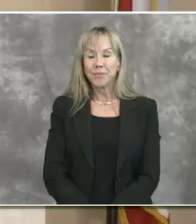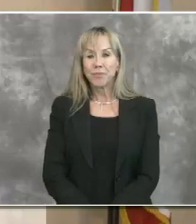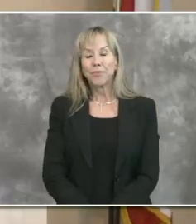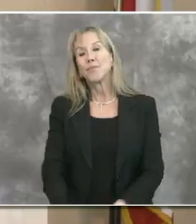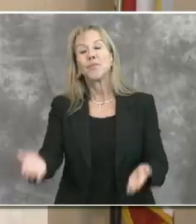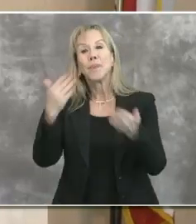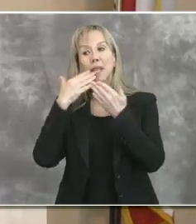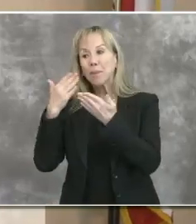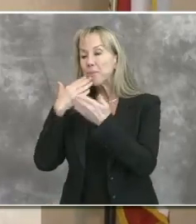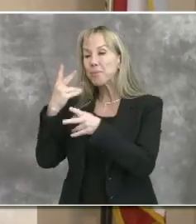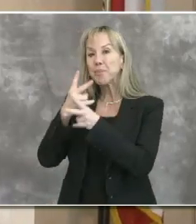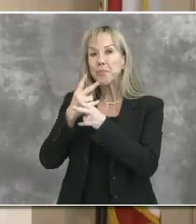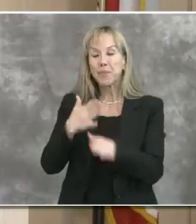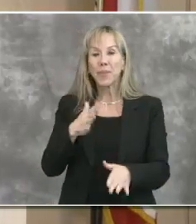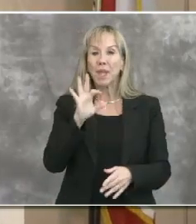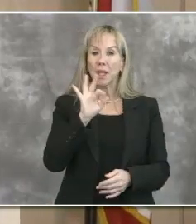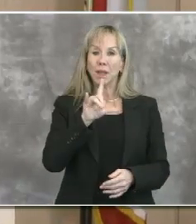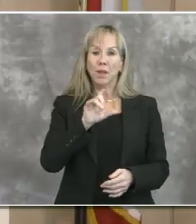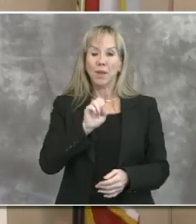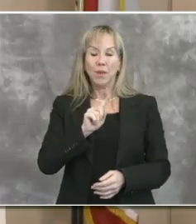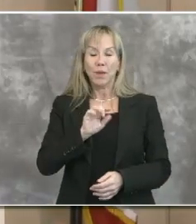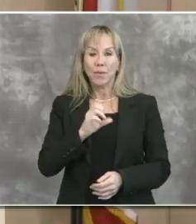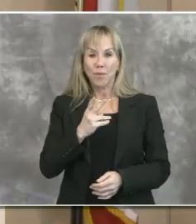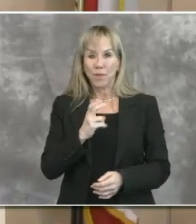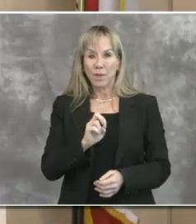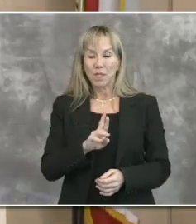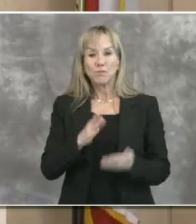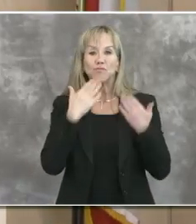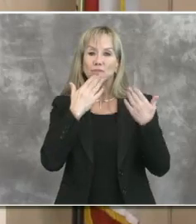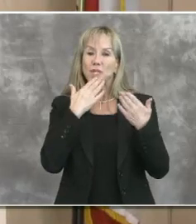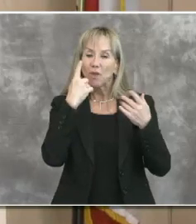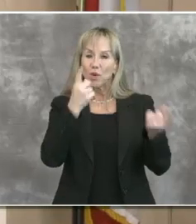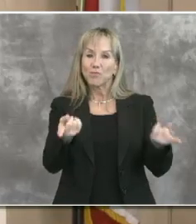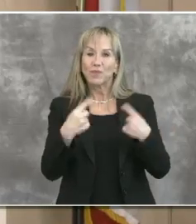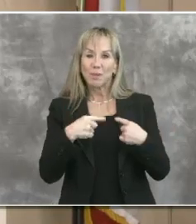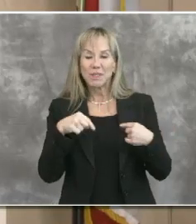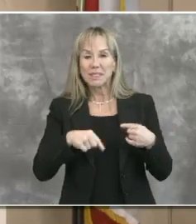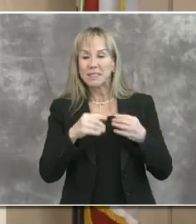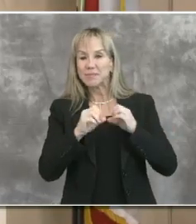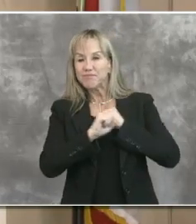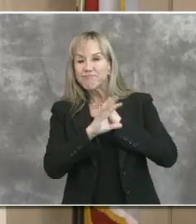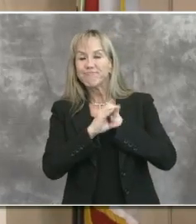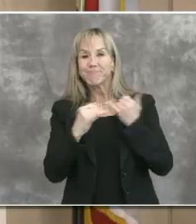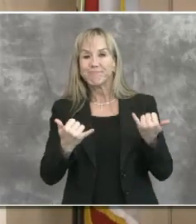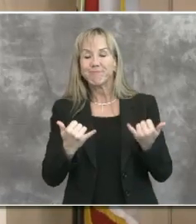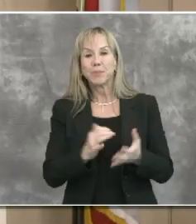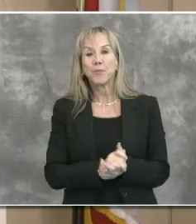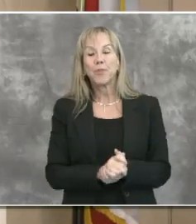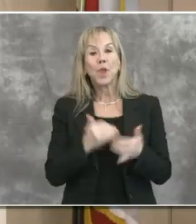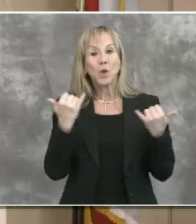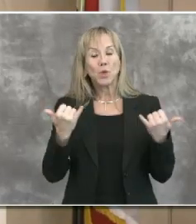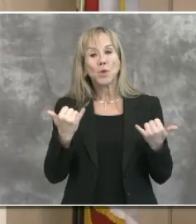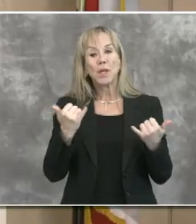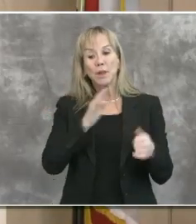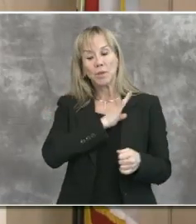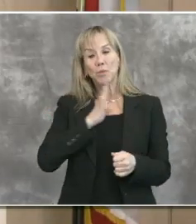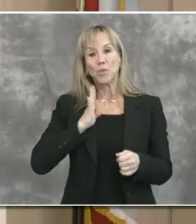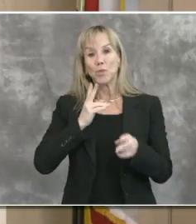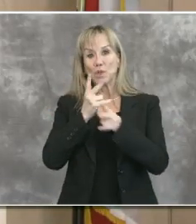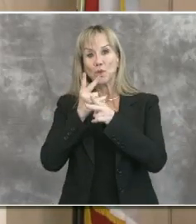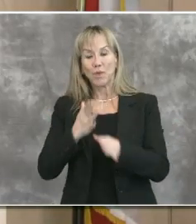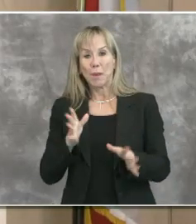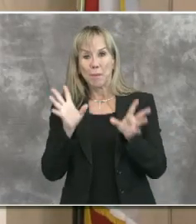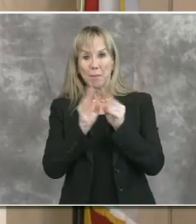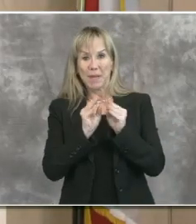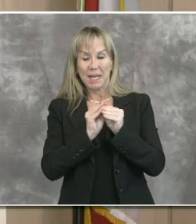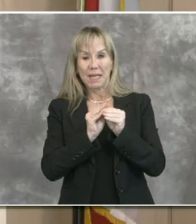Thank you, Supervisor Fletcher, and good afternoon, everyone, and thank you for attending this briefing today. Today at our Board of Supervisors meeting,